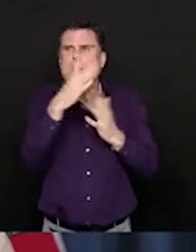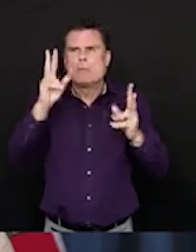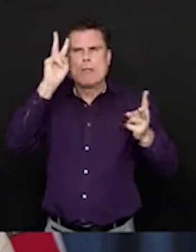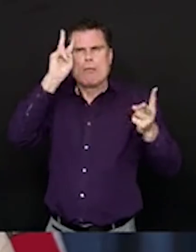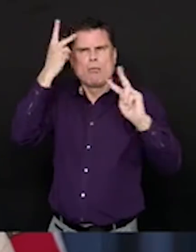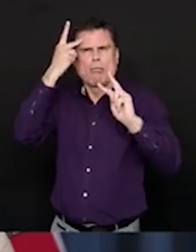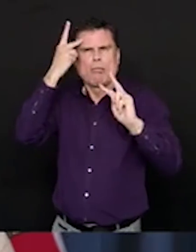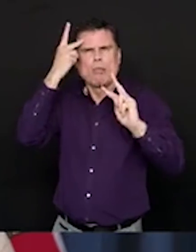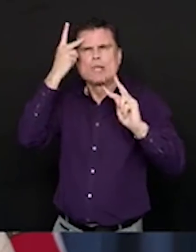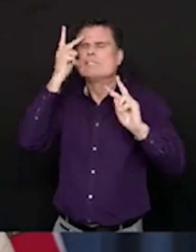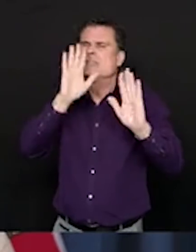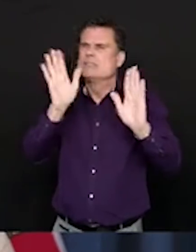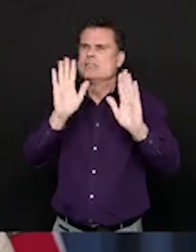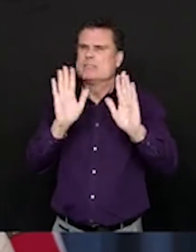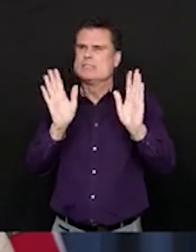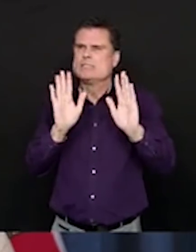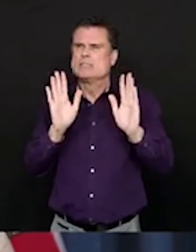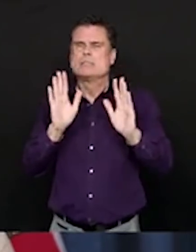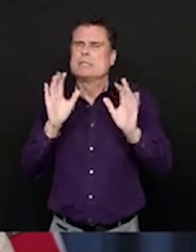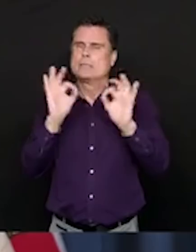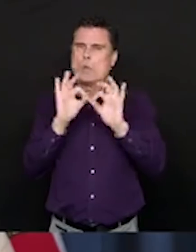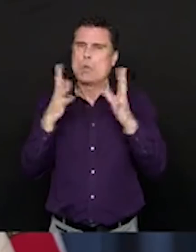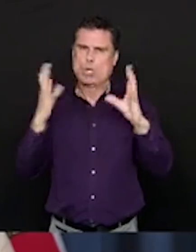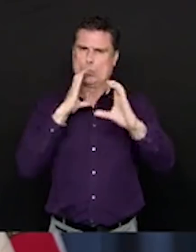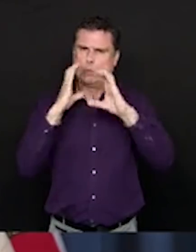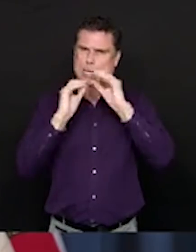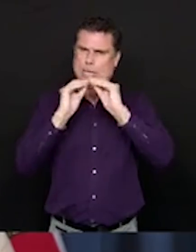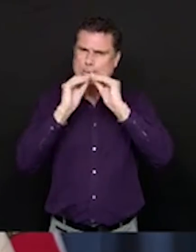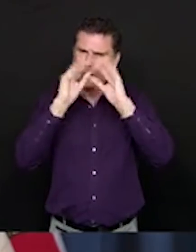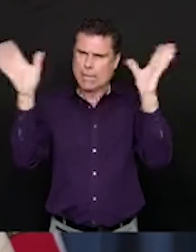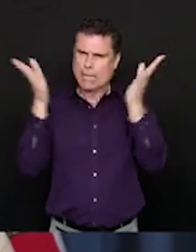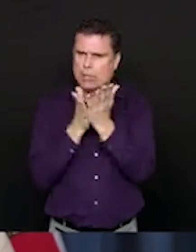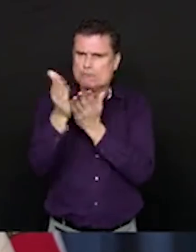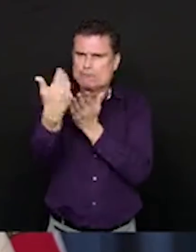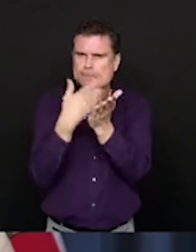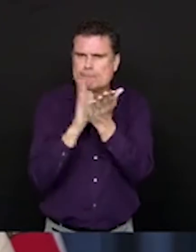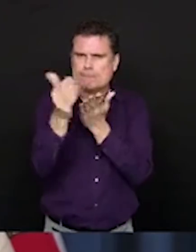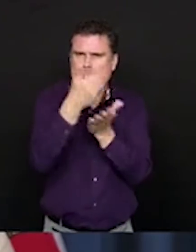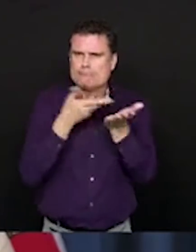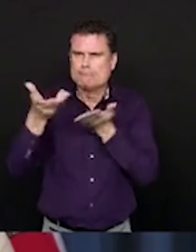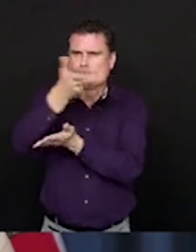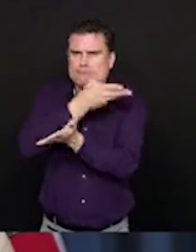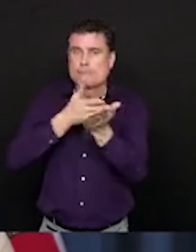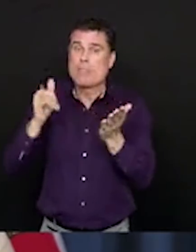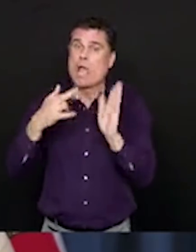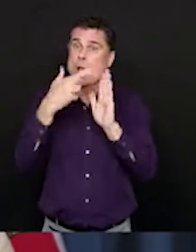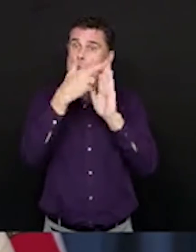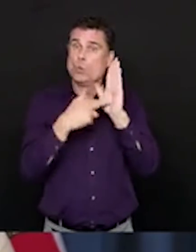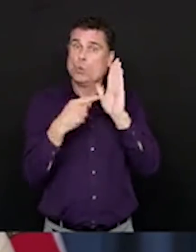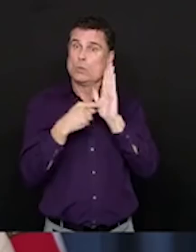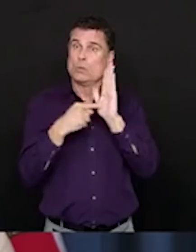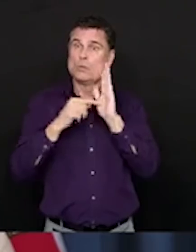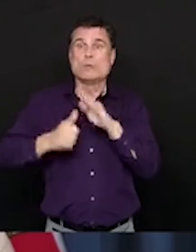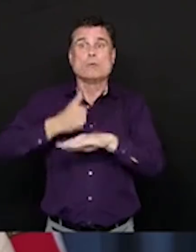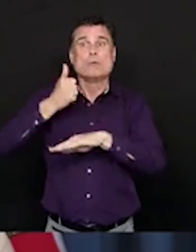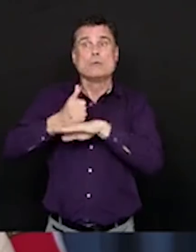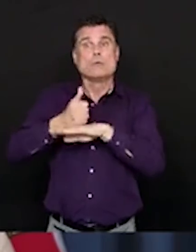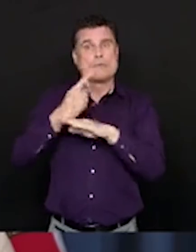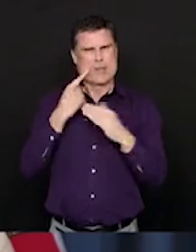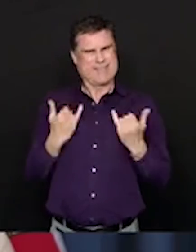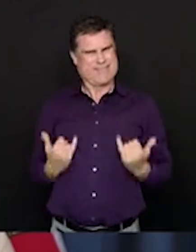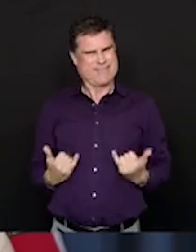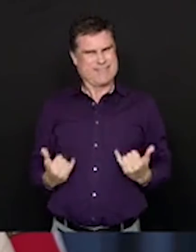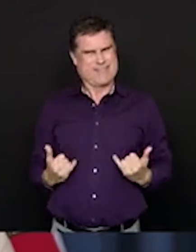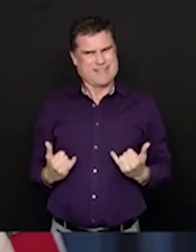this is a protocol that has been put in place for the pandemic. And it was initiated, we've used a very similar protocol